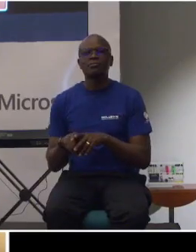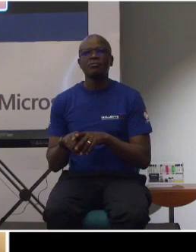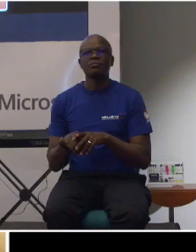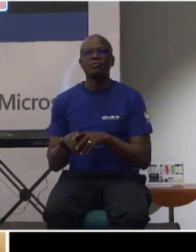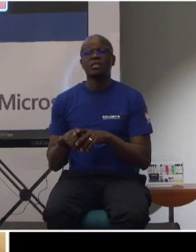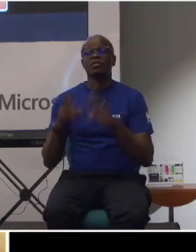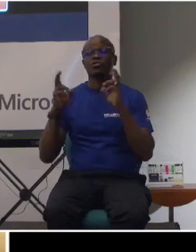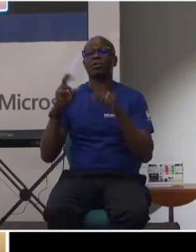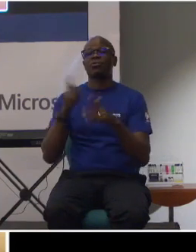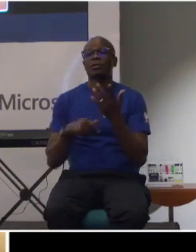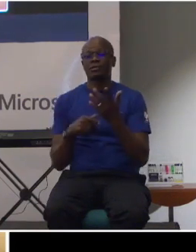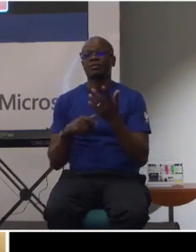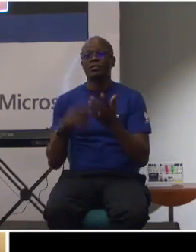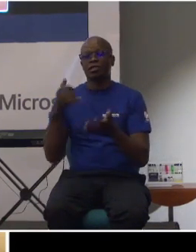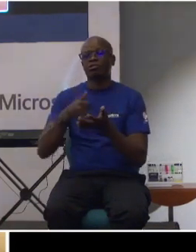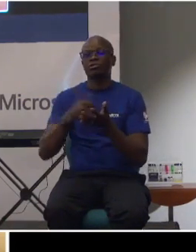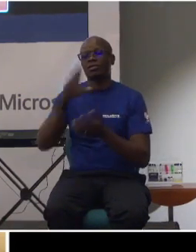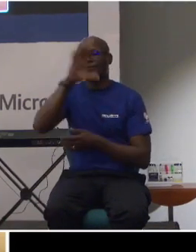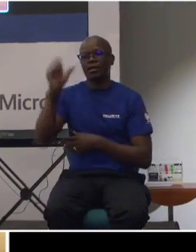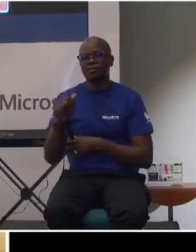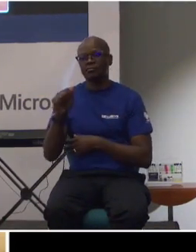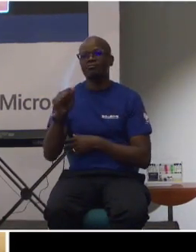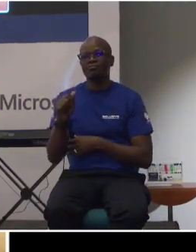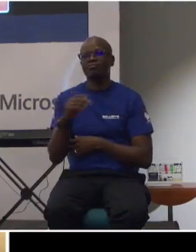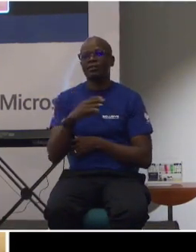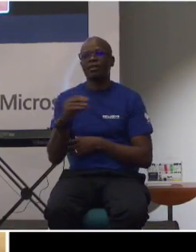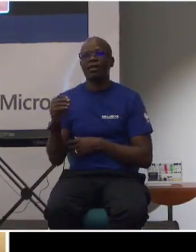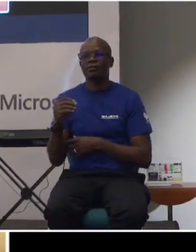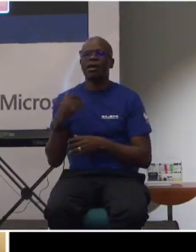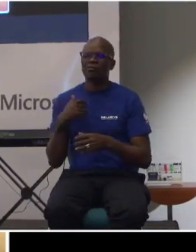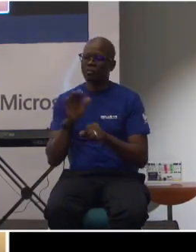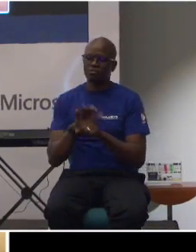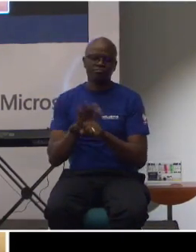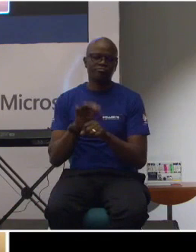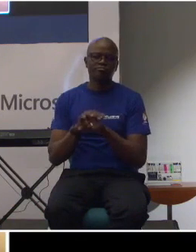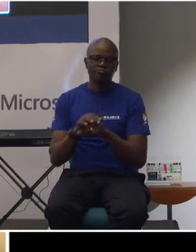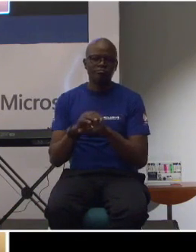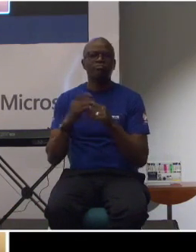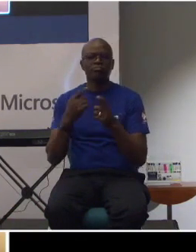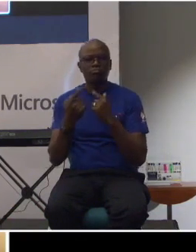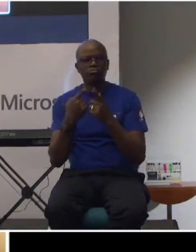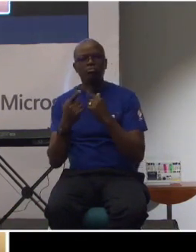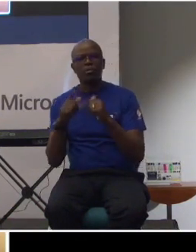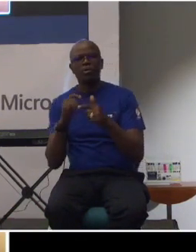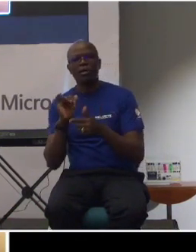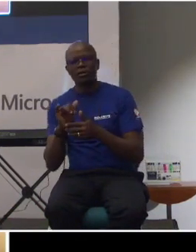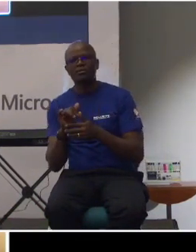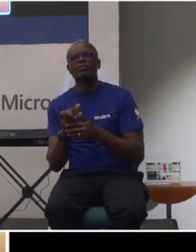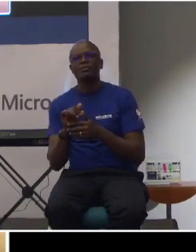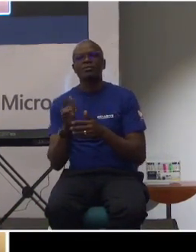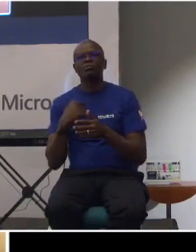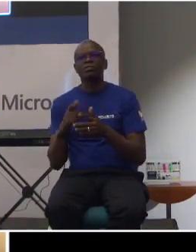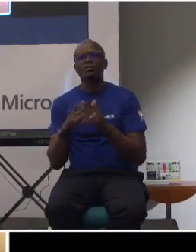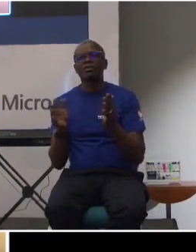The topic is inclusive Africa, and there's so much to be said about this. Let's start with